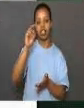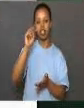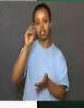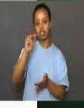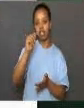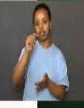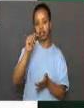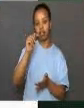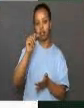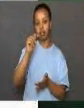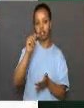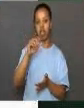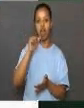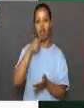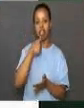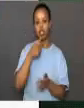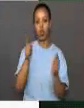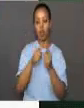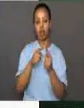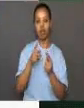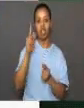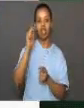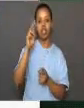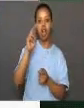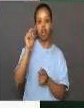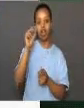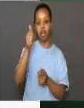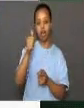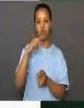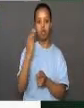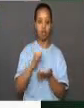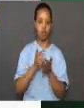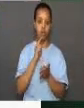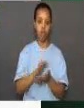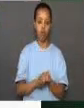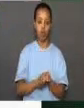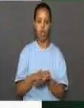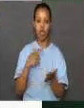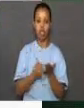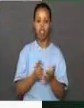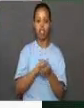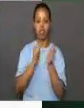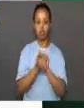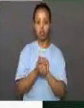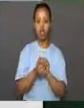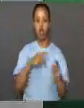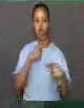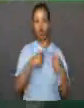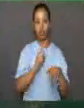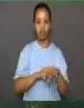using tRNA. This all occurs during the translation